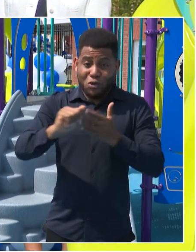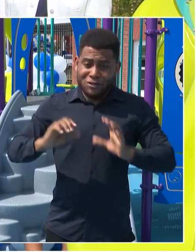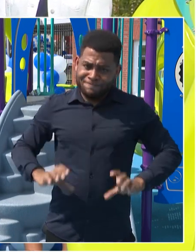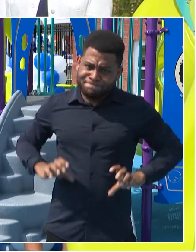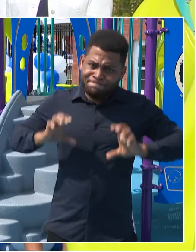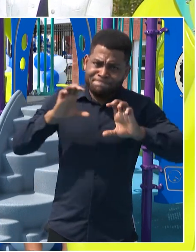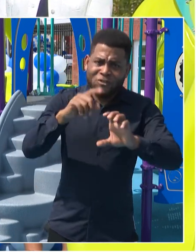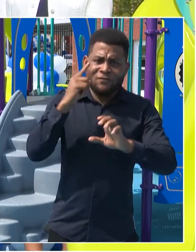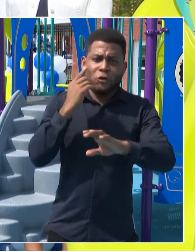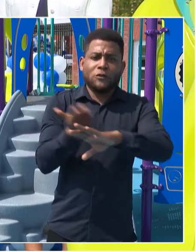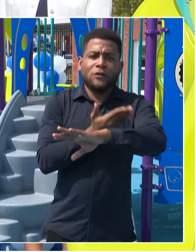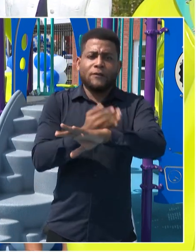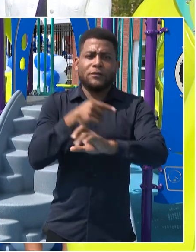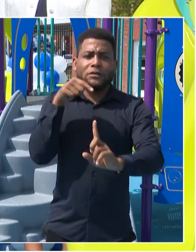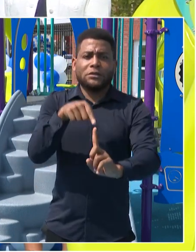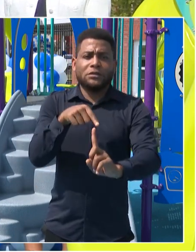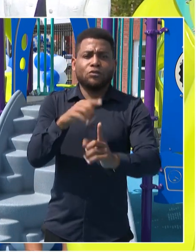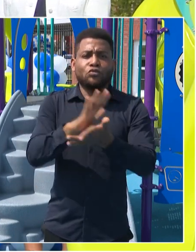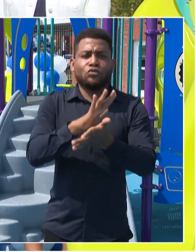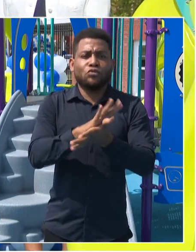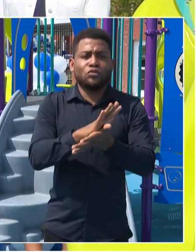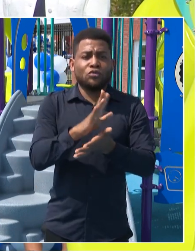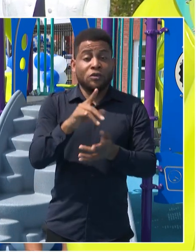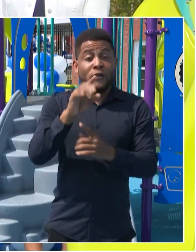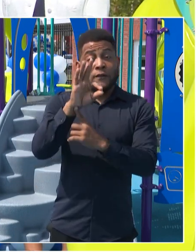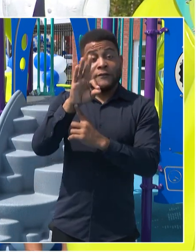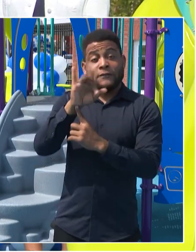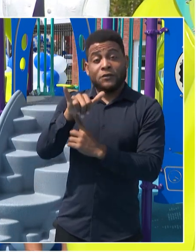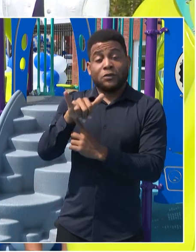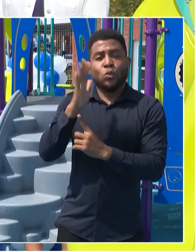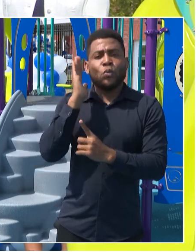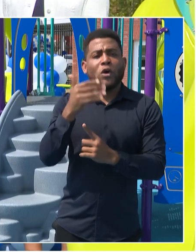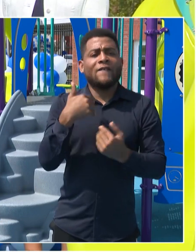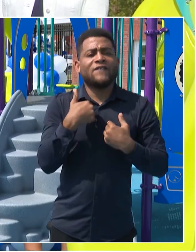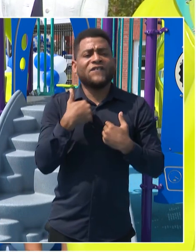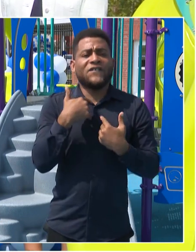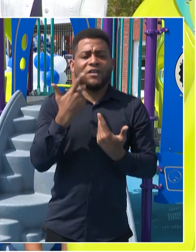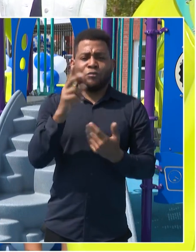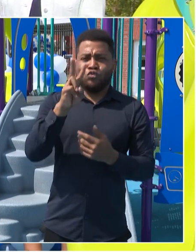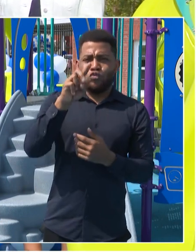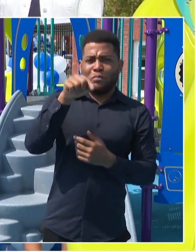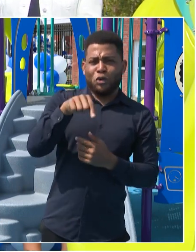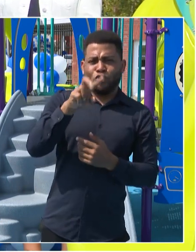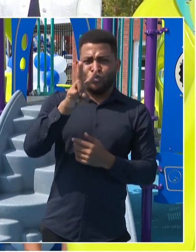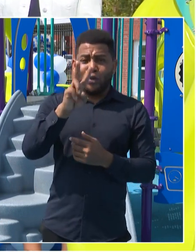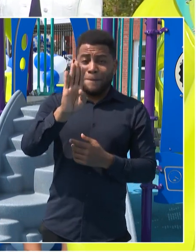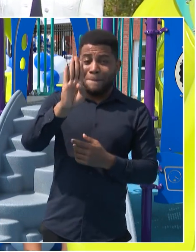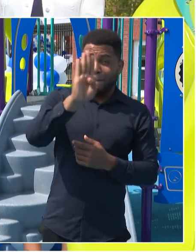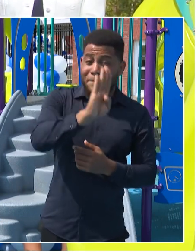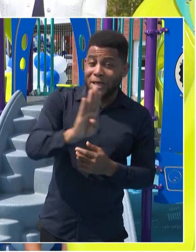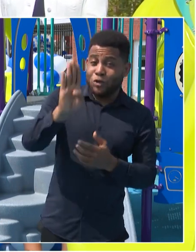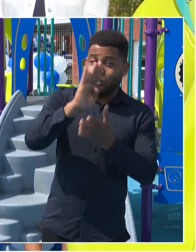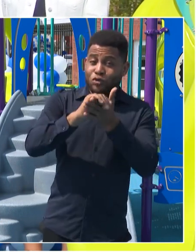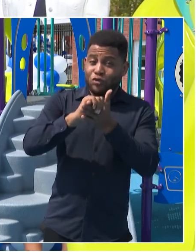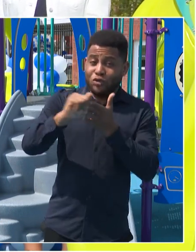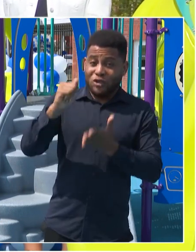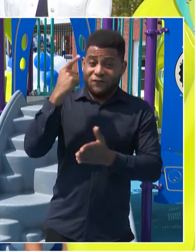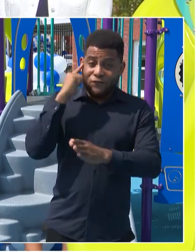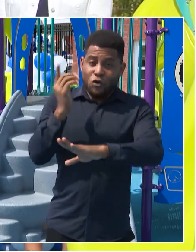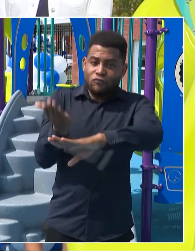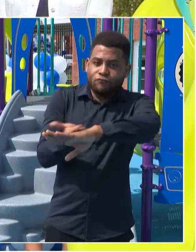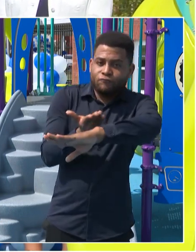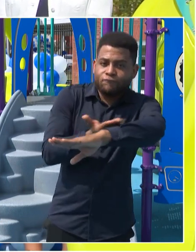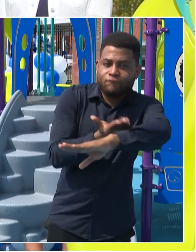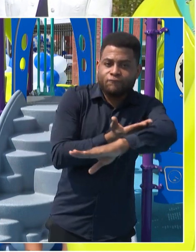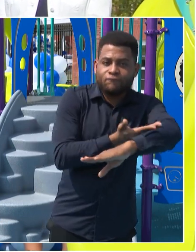has championed a budget to include $2.2 billion to support modernizations across the district. So standing in front of this